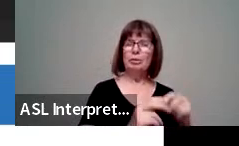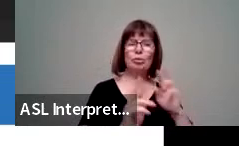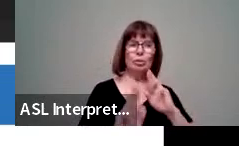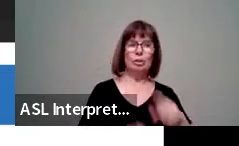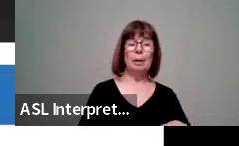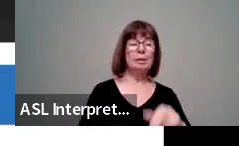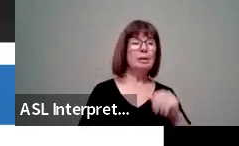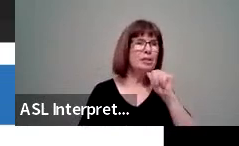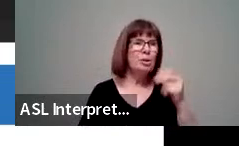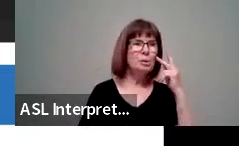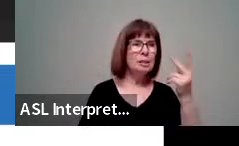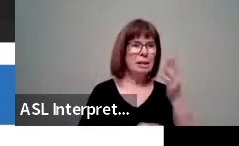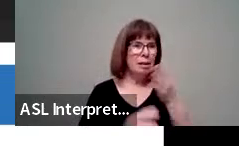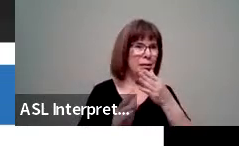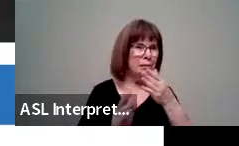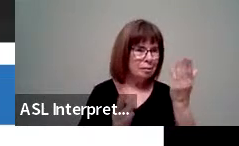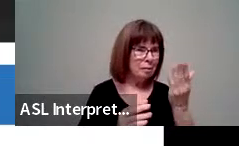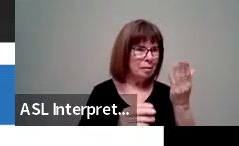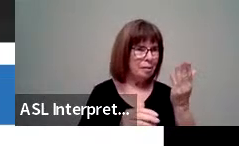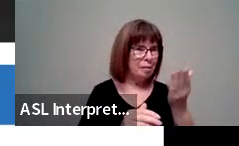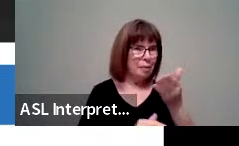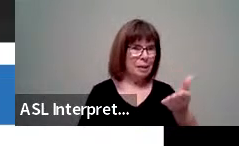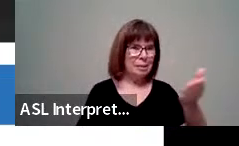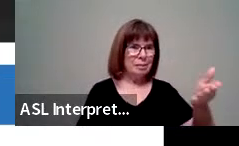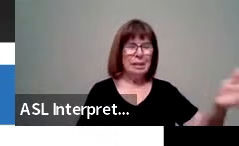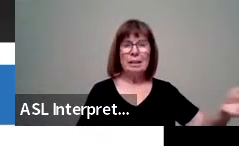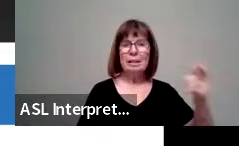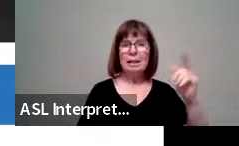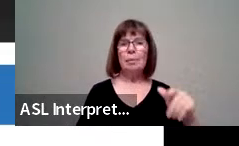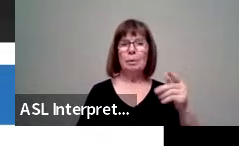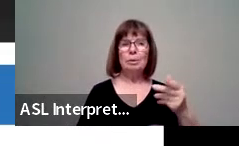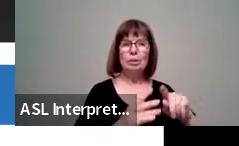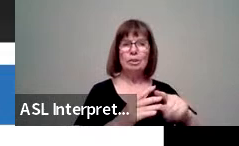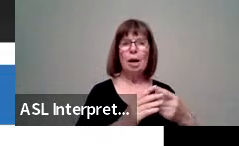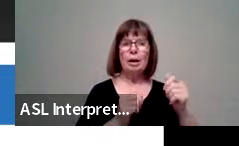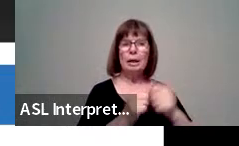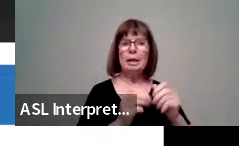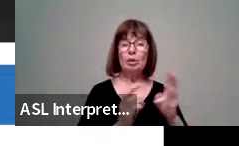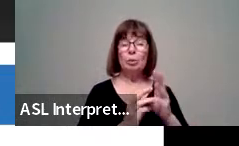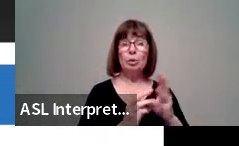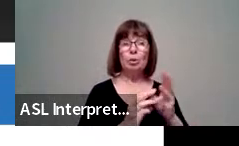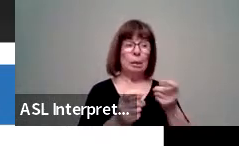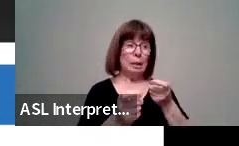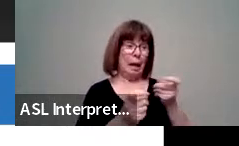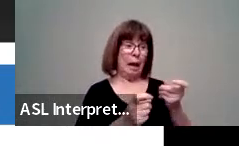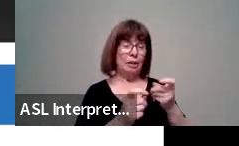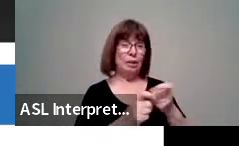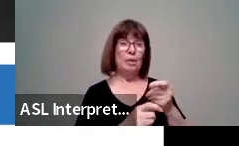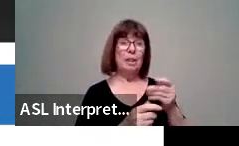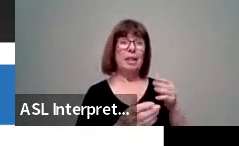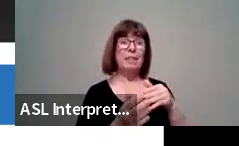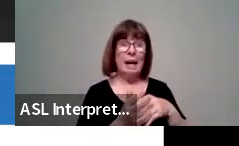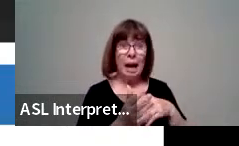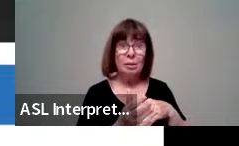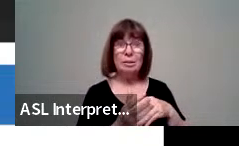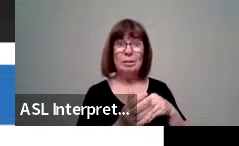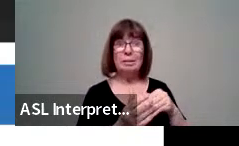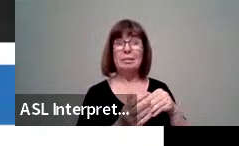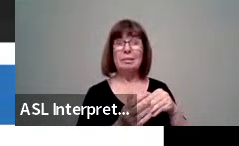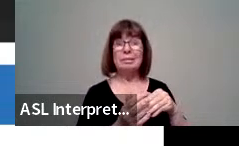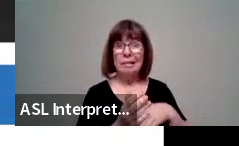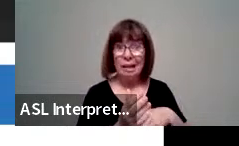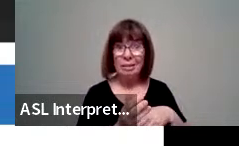into action in the winter, to deal with the thousands of people that are going to be infected kind of all at